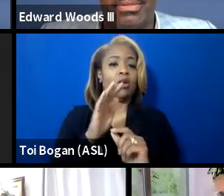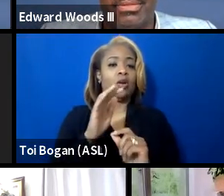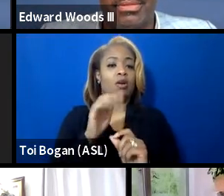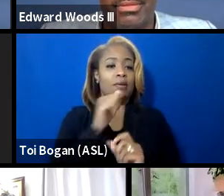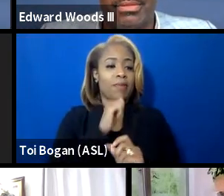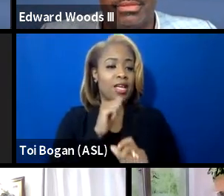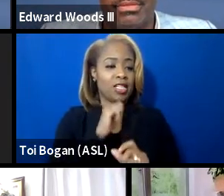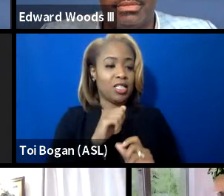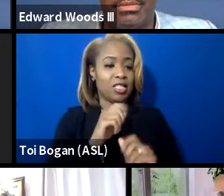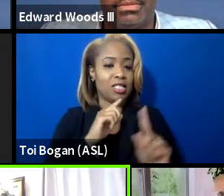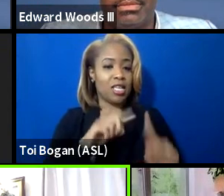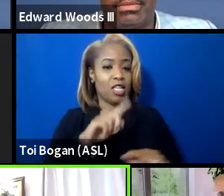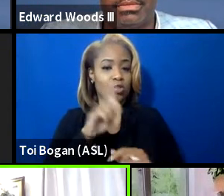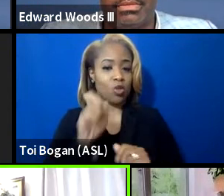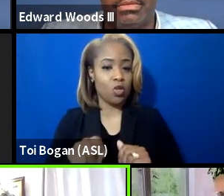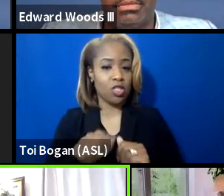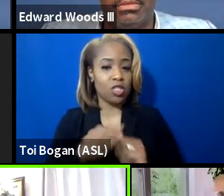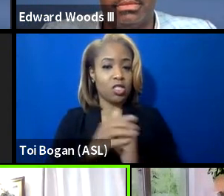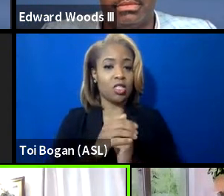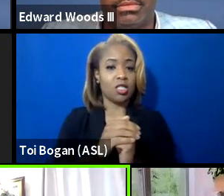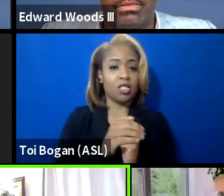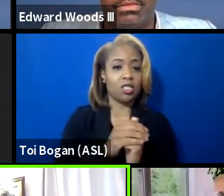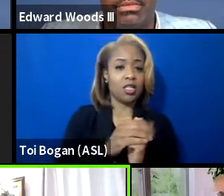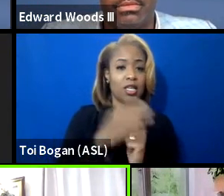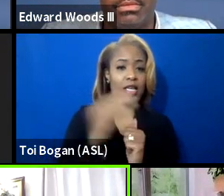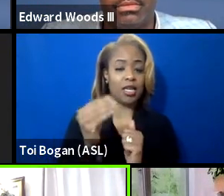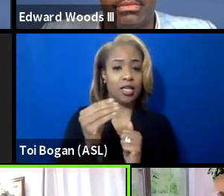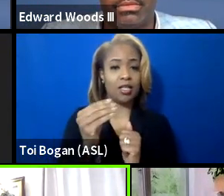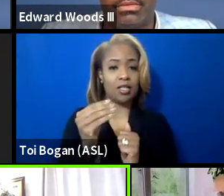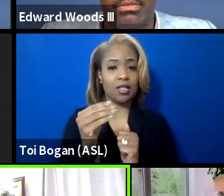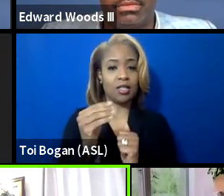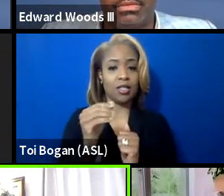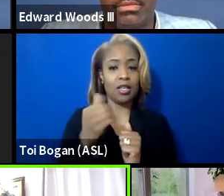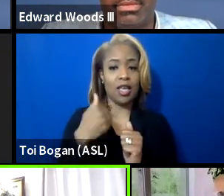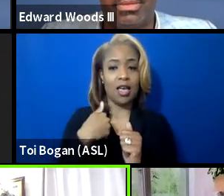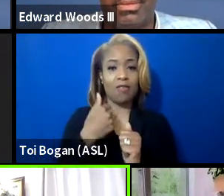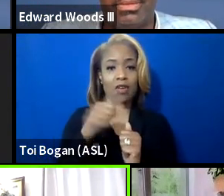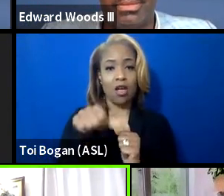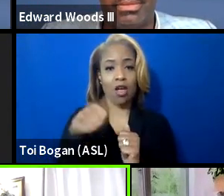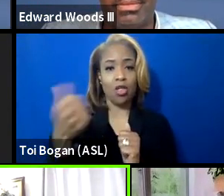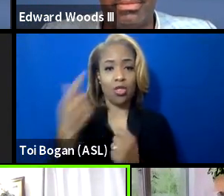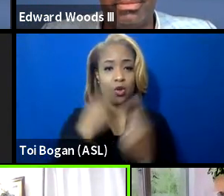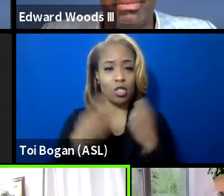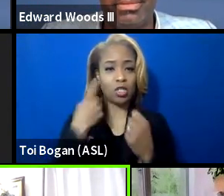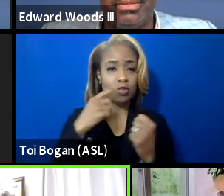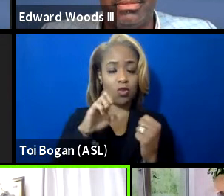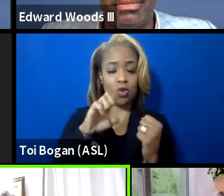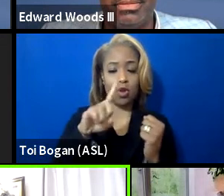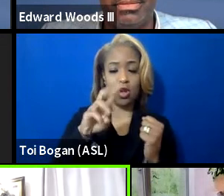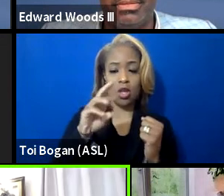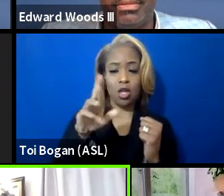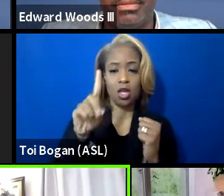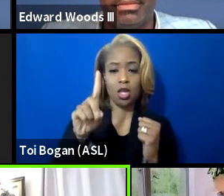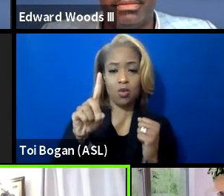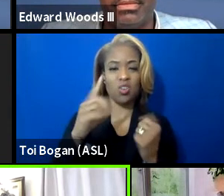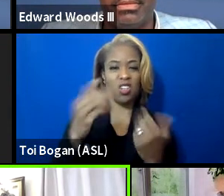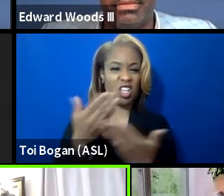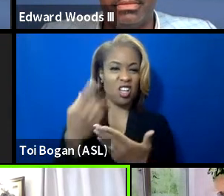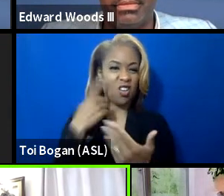fielding all the questions. Of course, if you have any more questions for Edward, he is always here for us